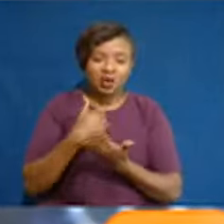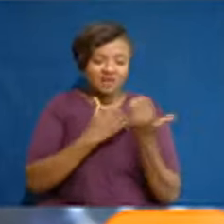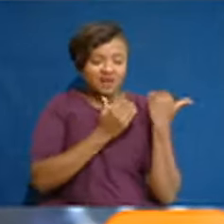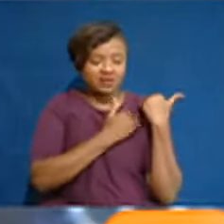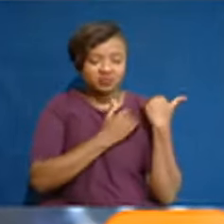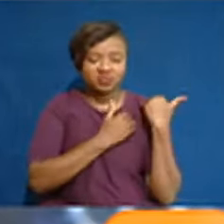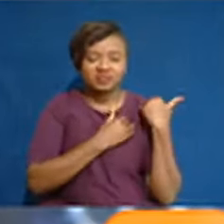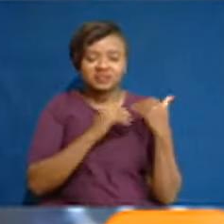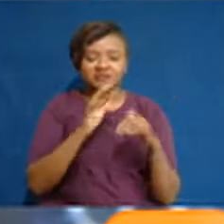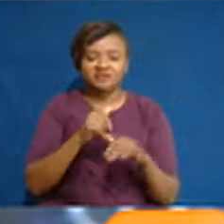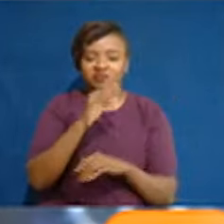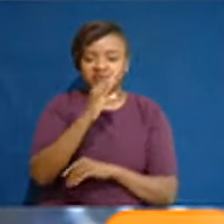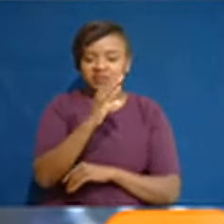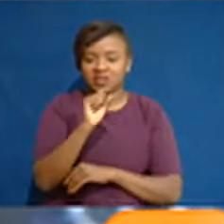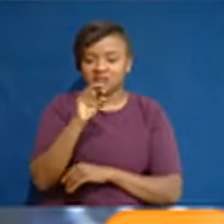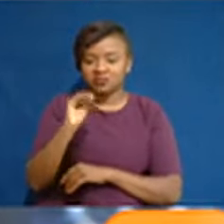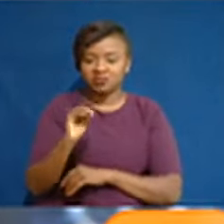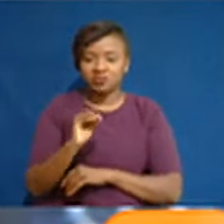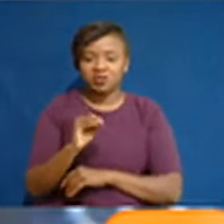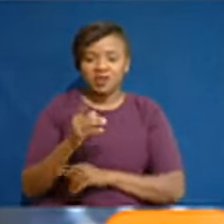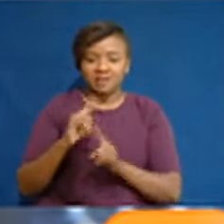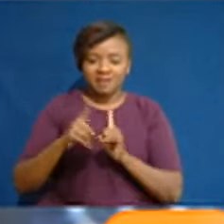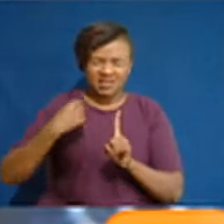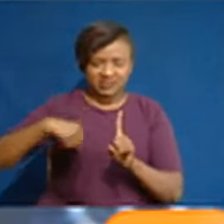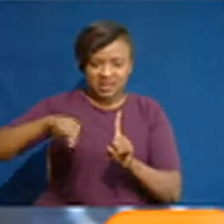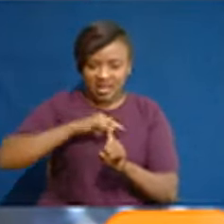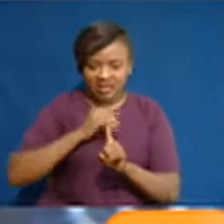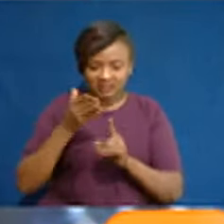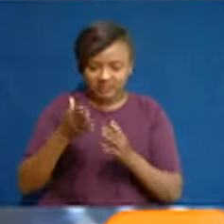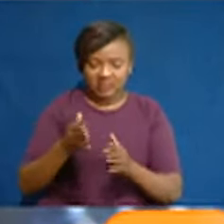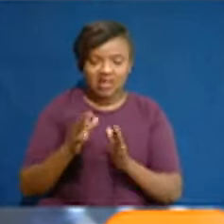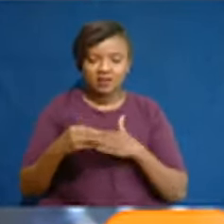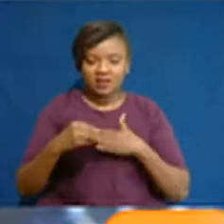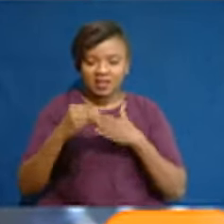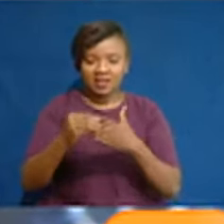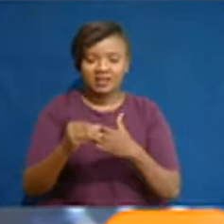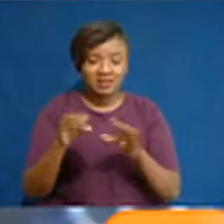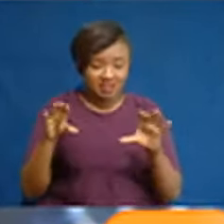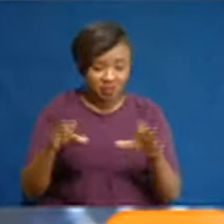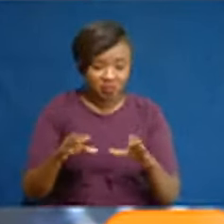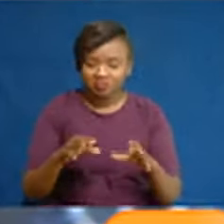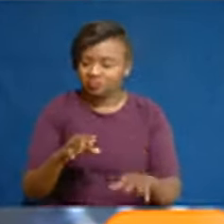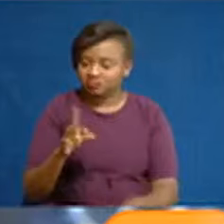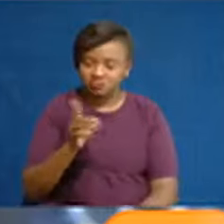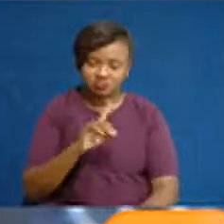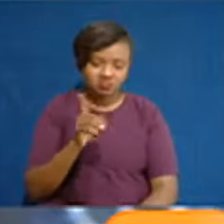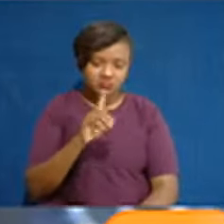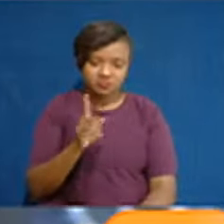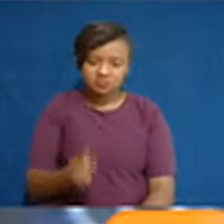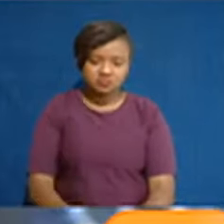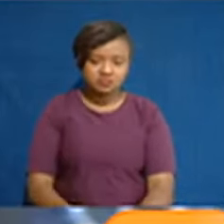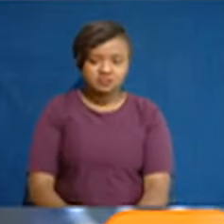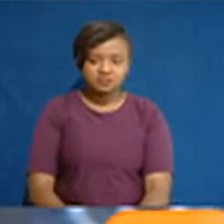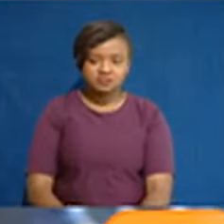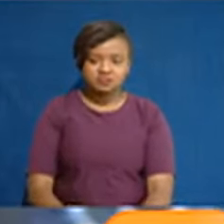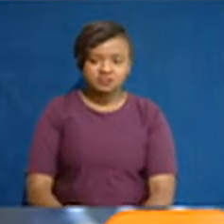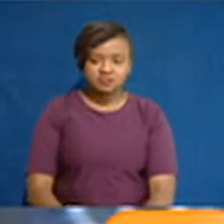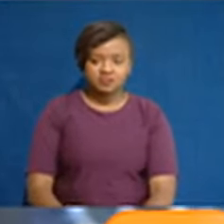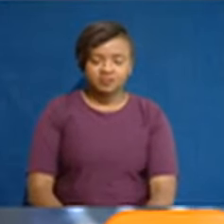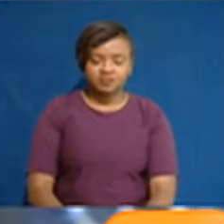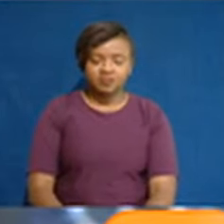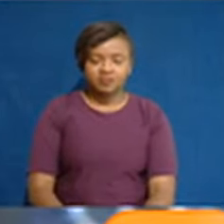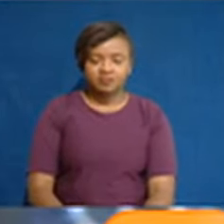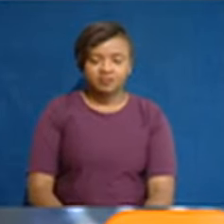played, but I think to associate that we are at the center of the movement is probably not helpful. On the issue of funding,